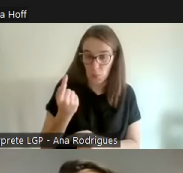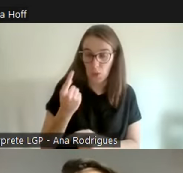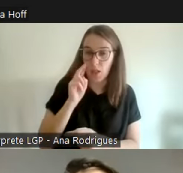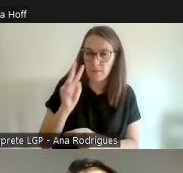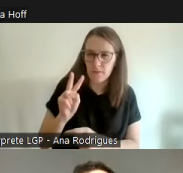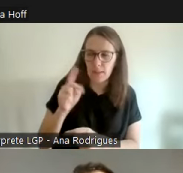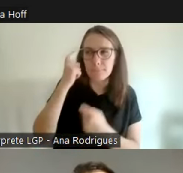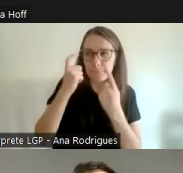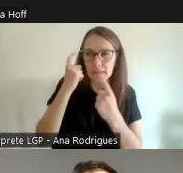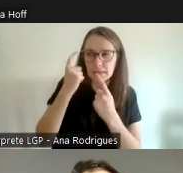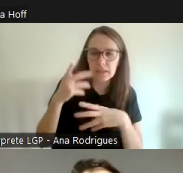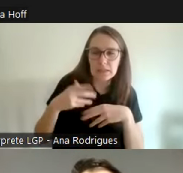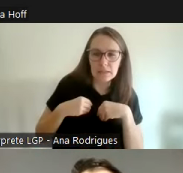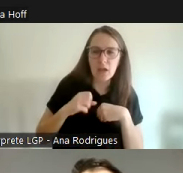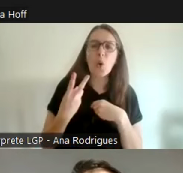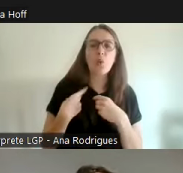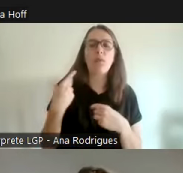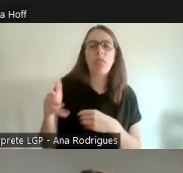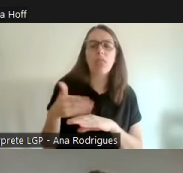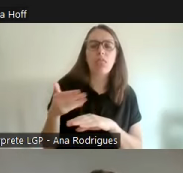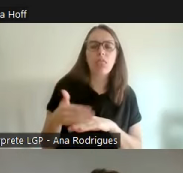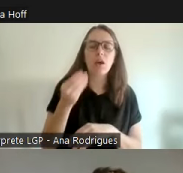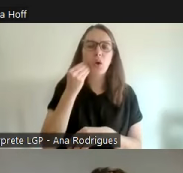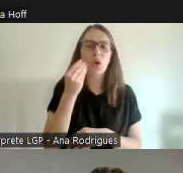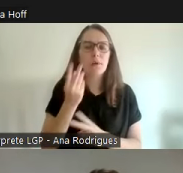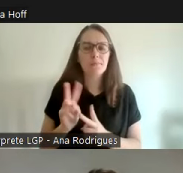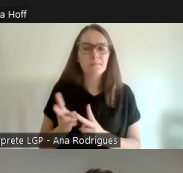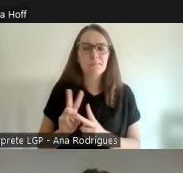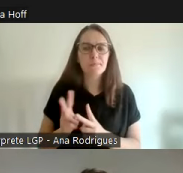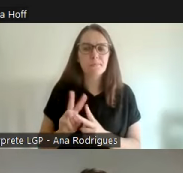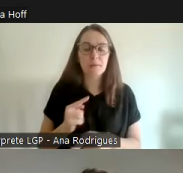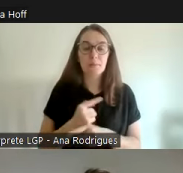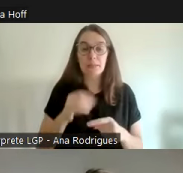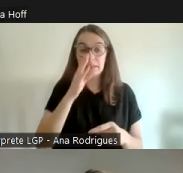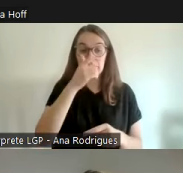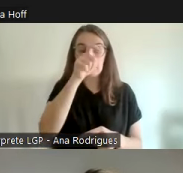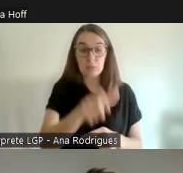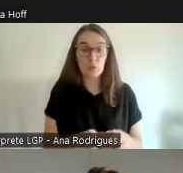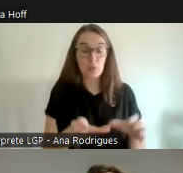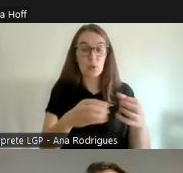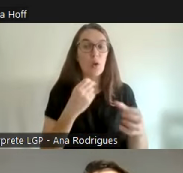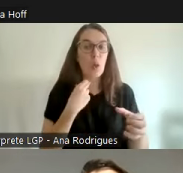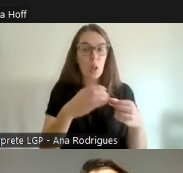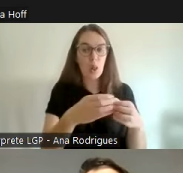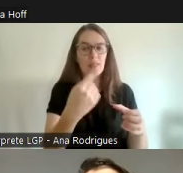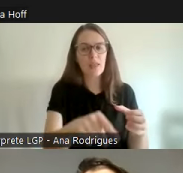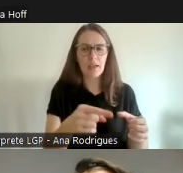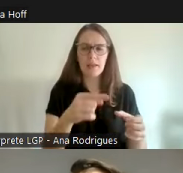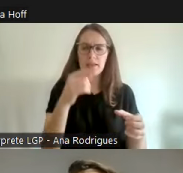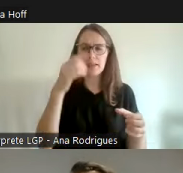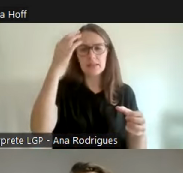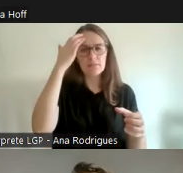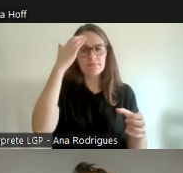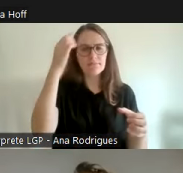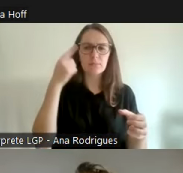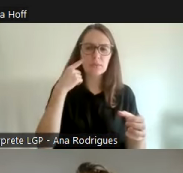potential and the wisdom in it? Yeah, so there is a wisdom in the minority voice. And what we did